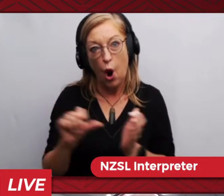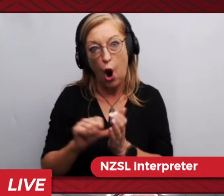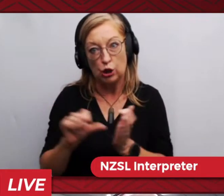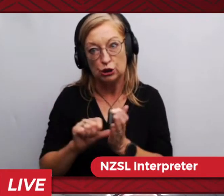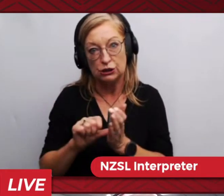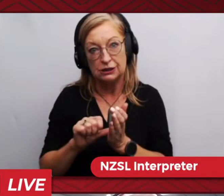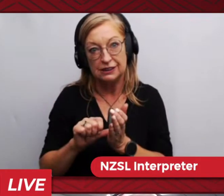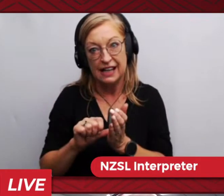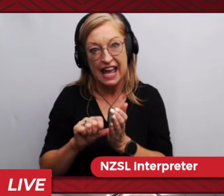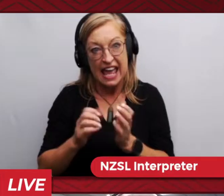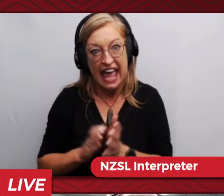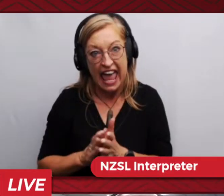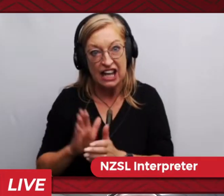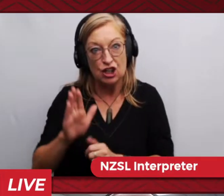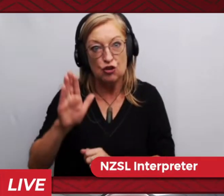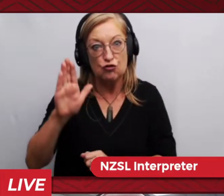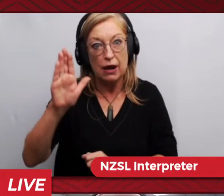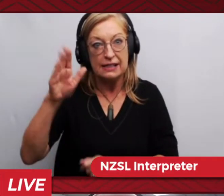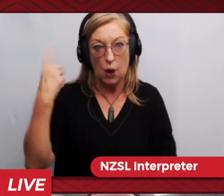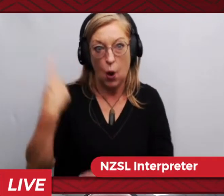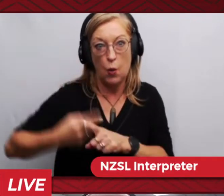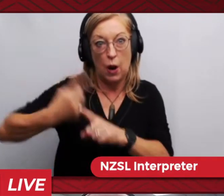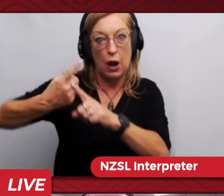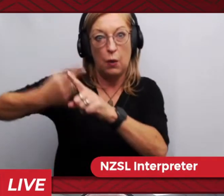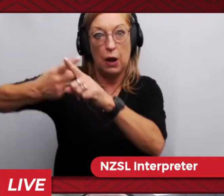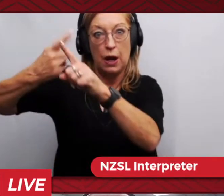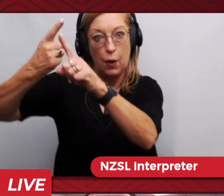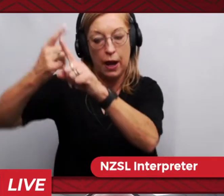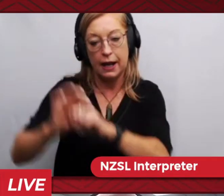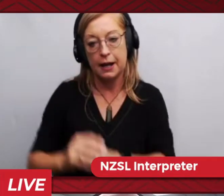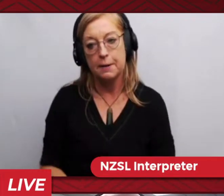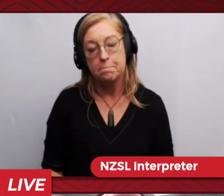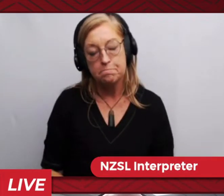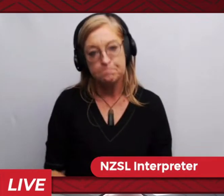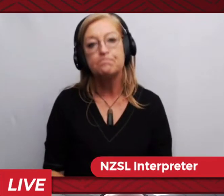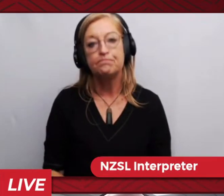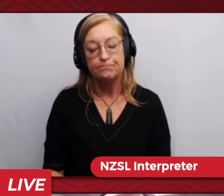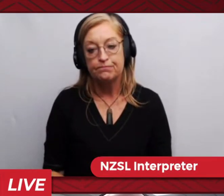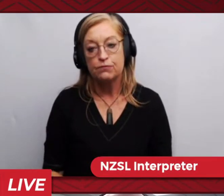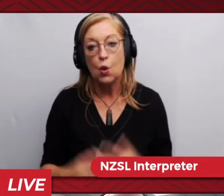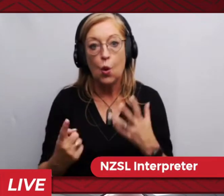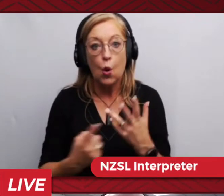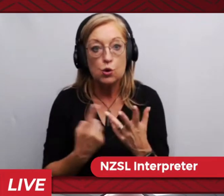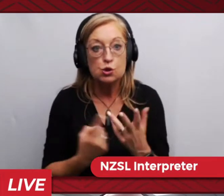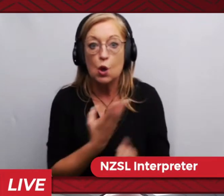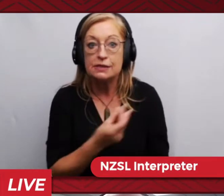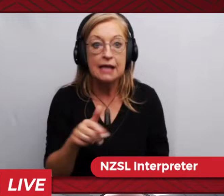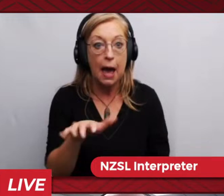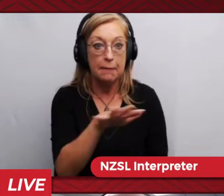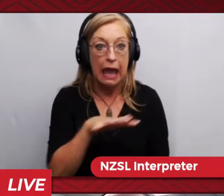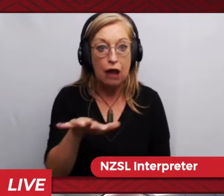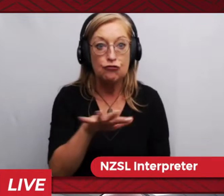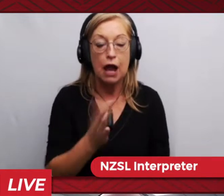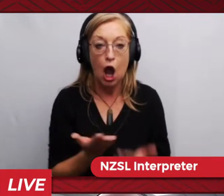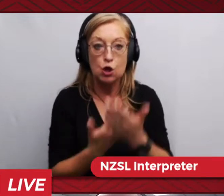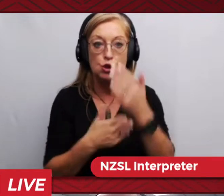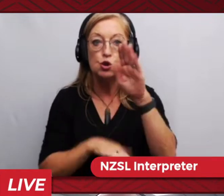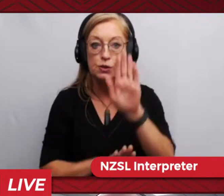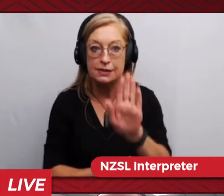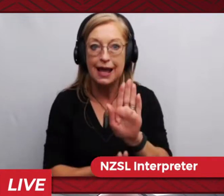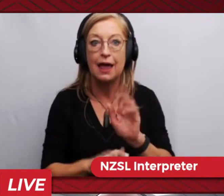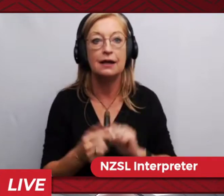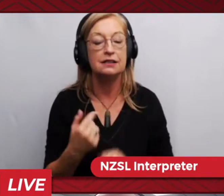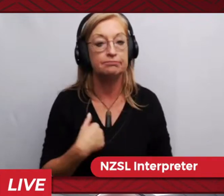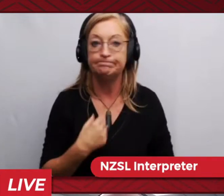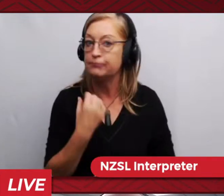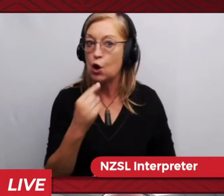There has also been some parts of the country where there has been a lack of access to